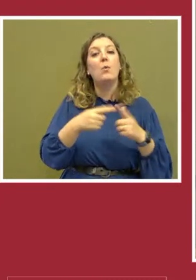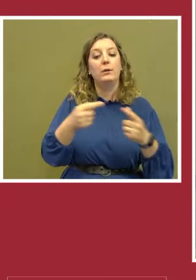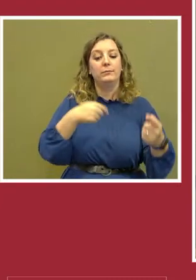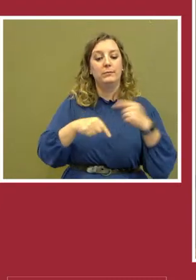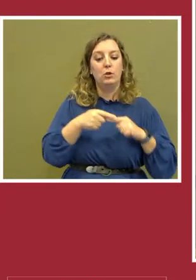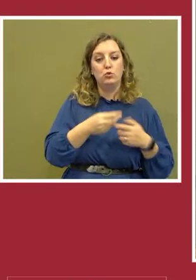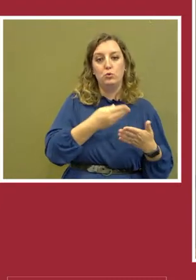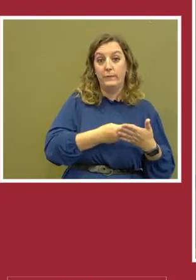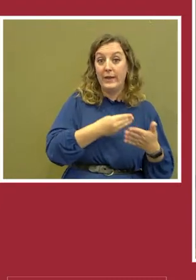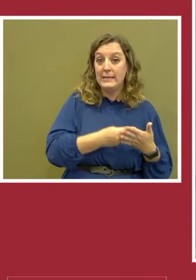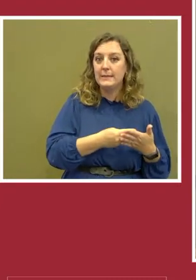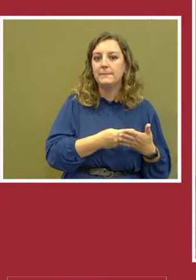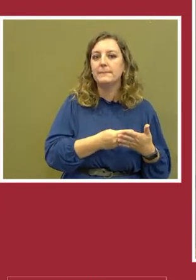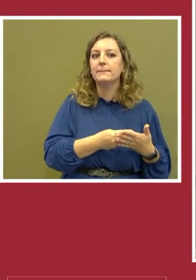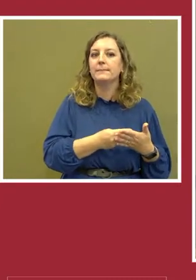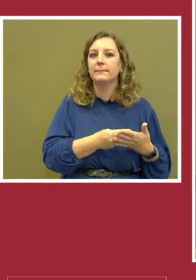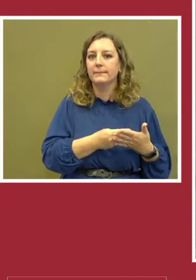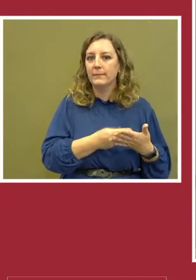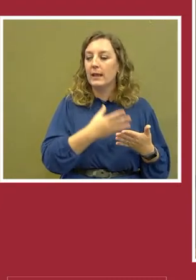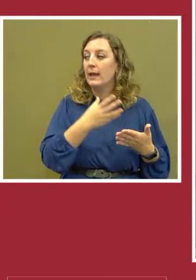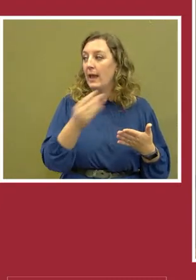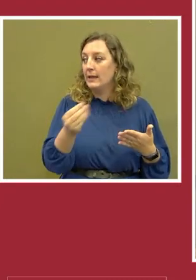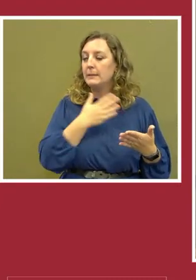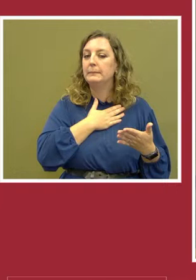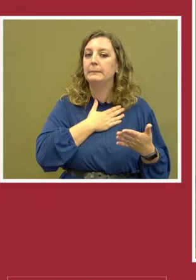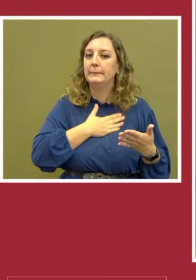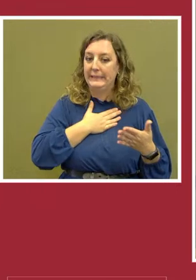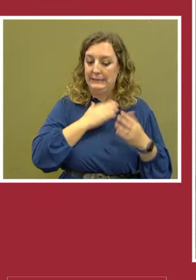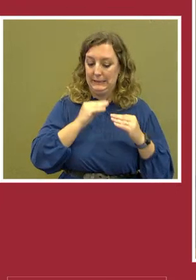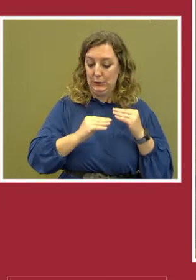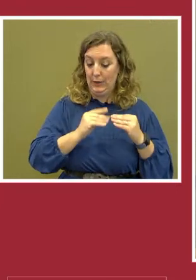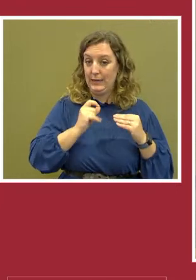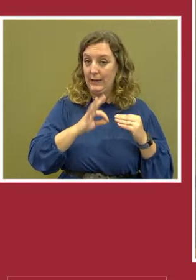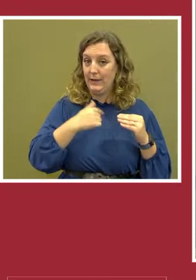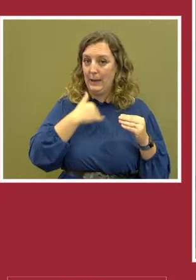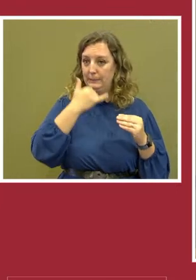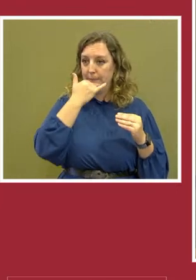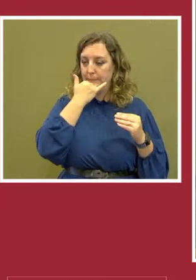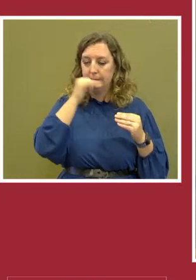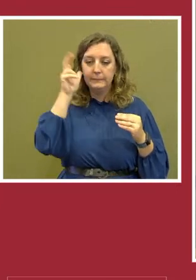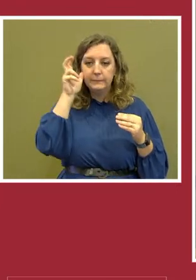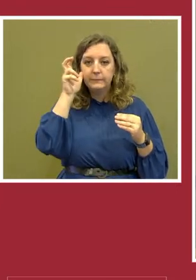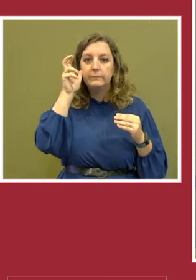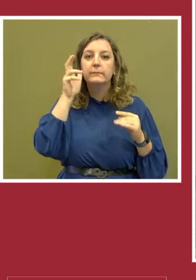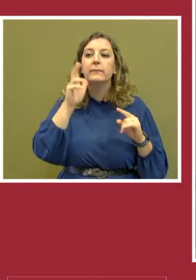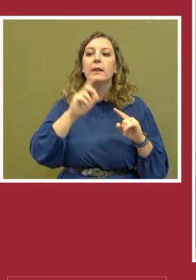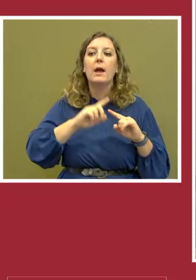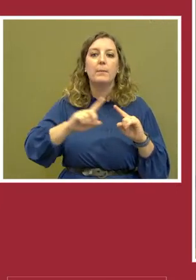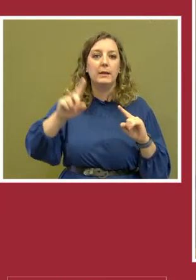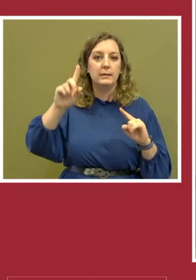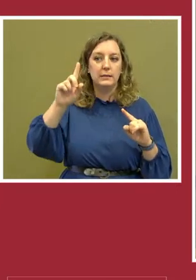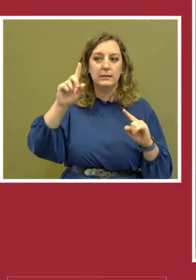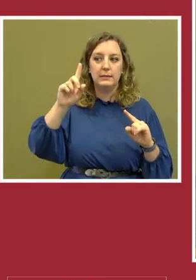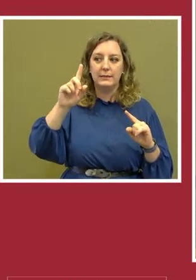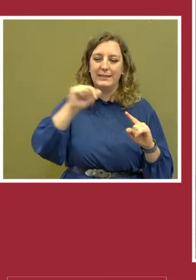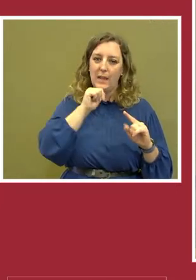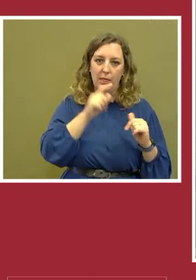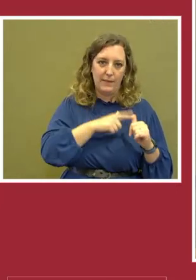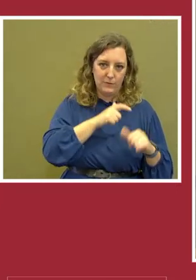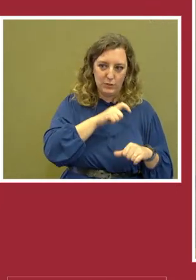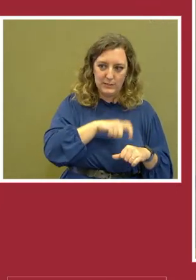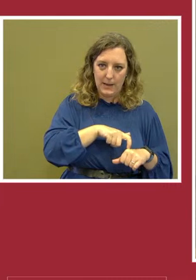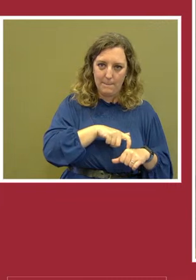to the funding question, and please correct me if mm-hmm. I misheard, but this is not the first